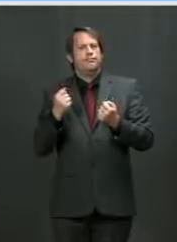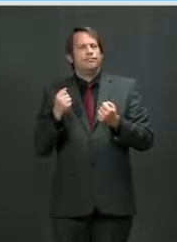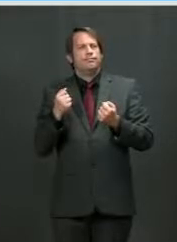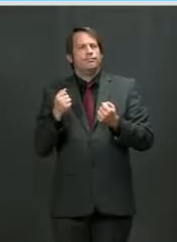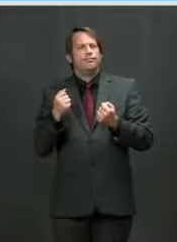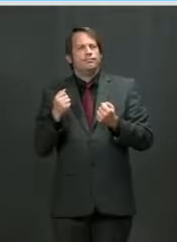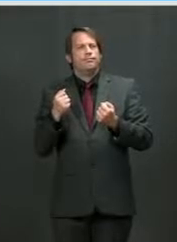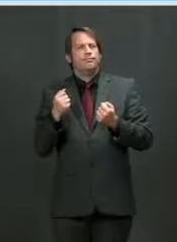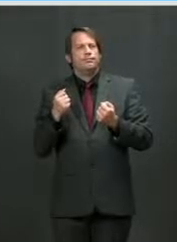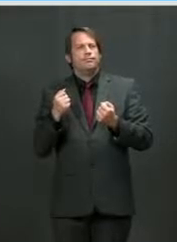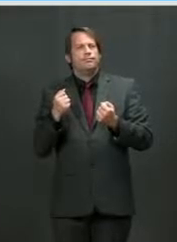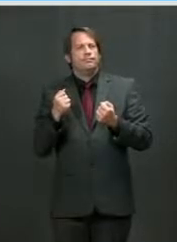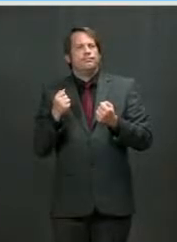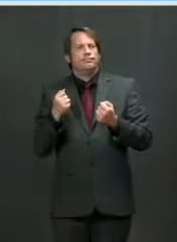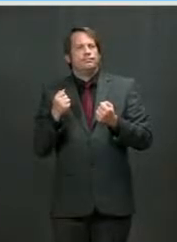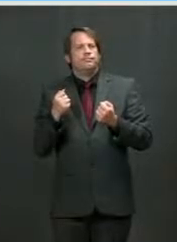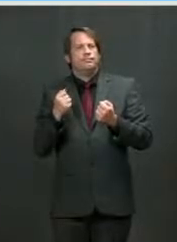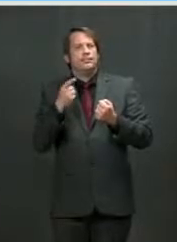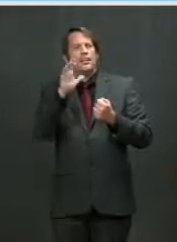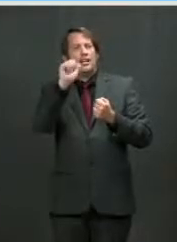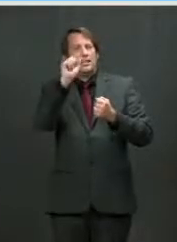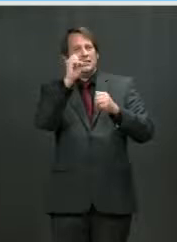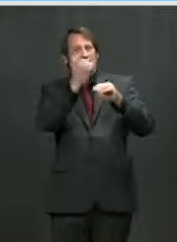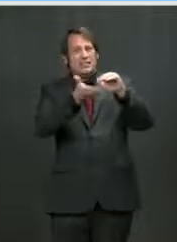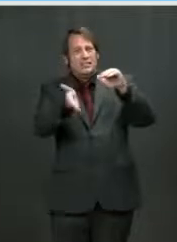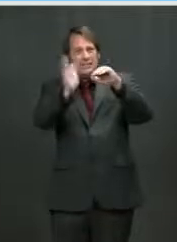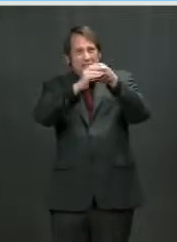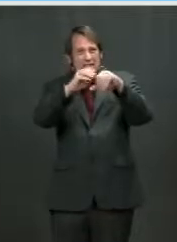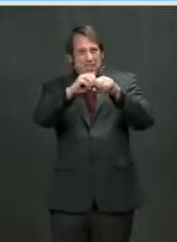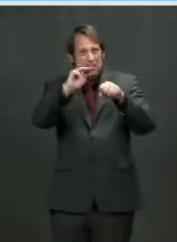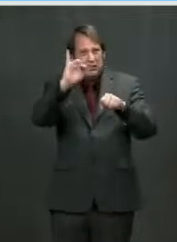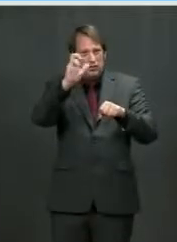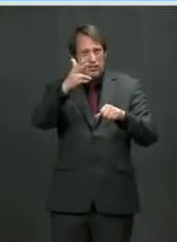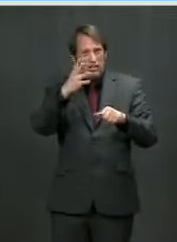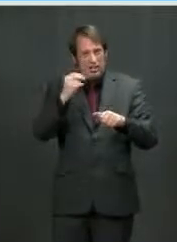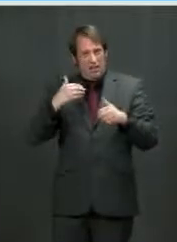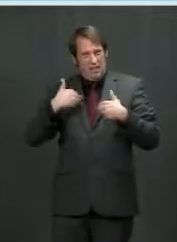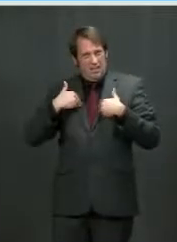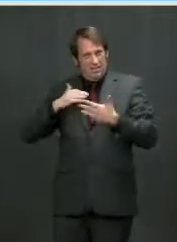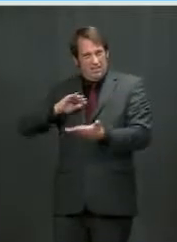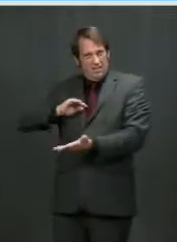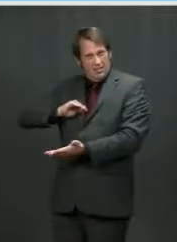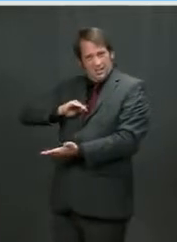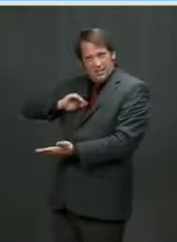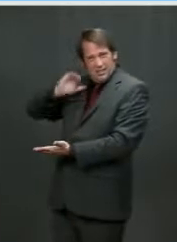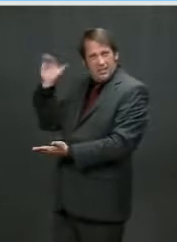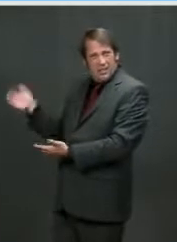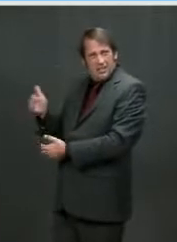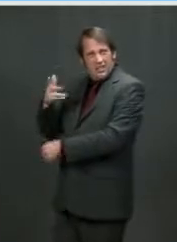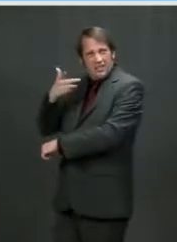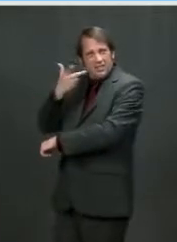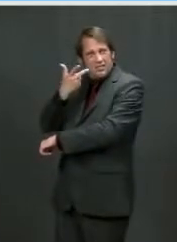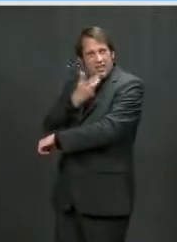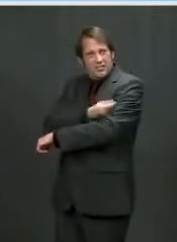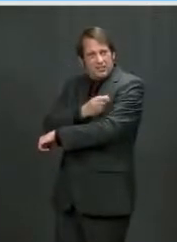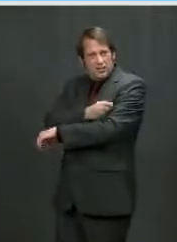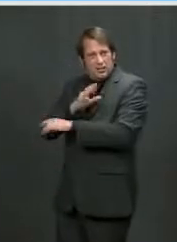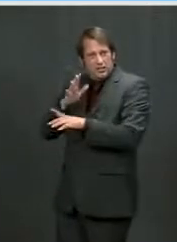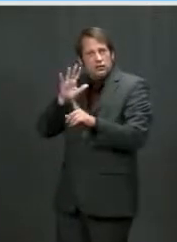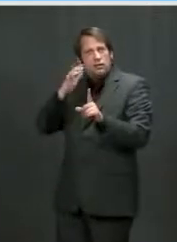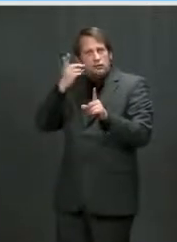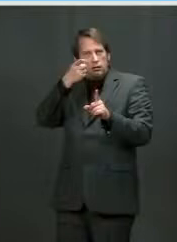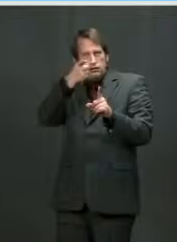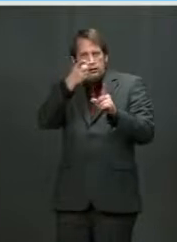states, if not now, is there a time when you would consider tweaking that formula or even targeting specifically